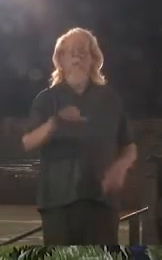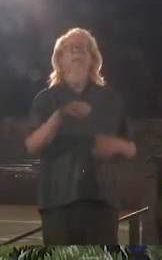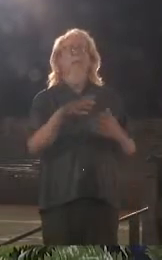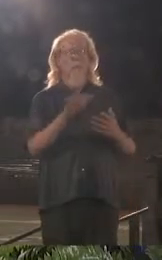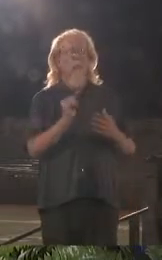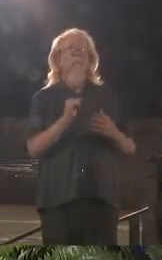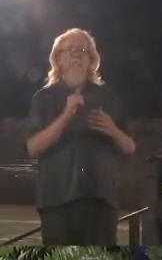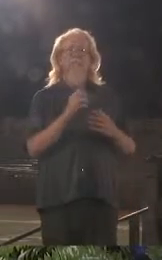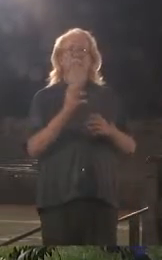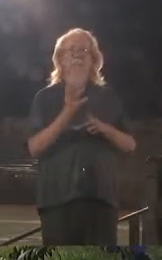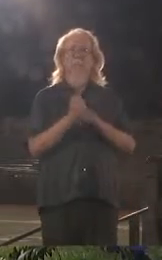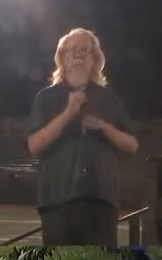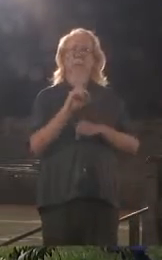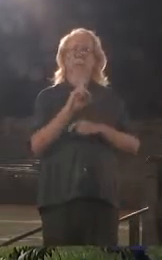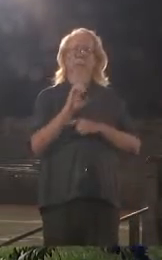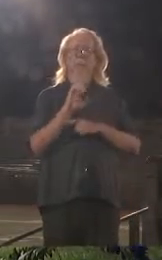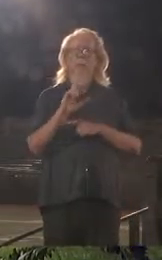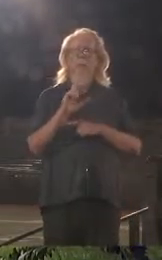UT Austin.